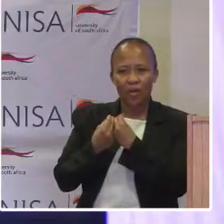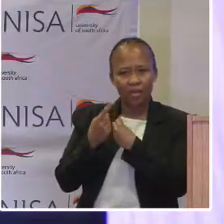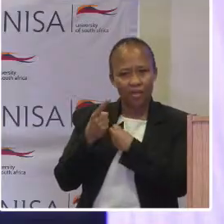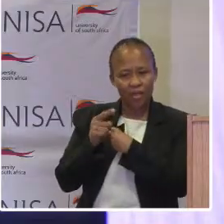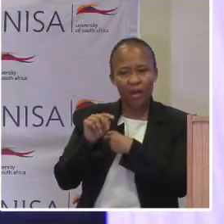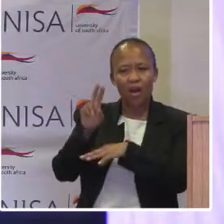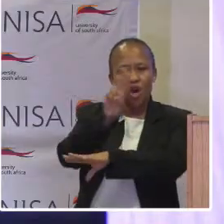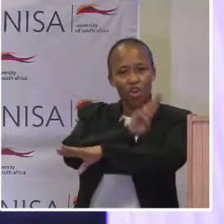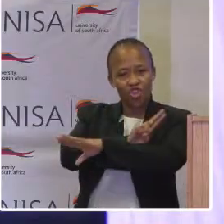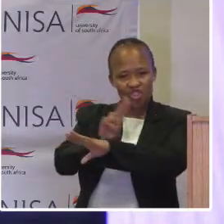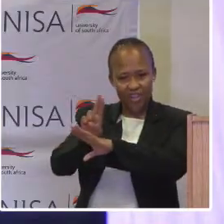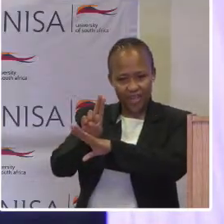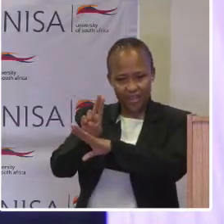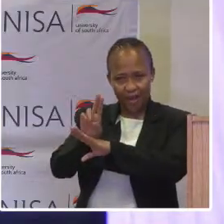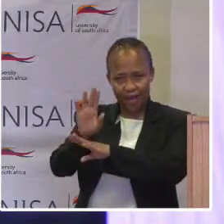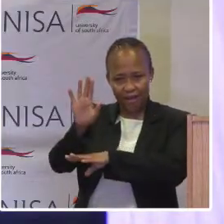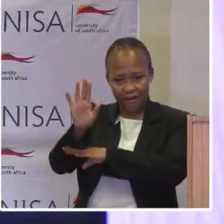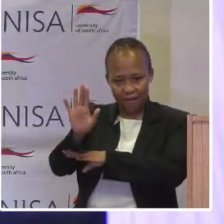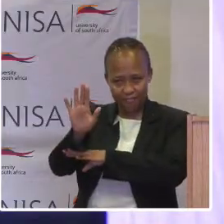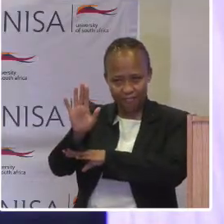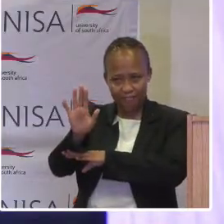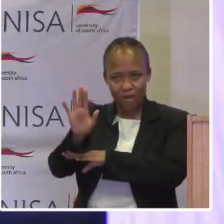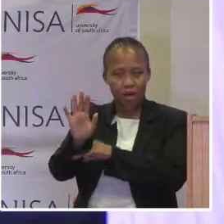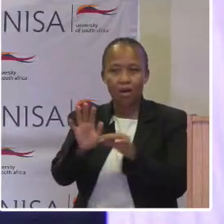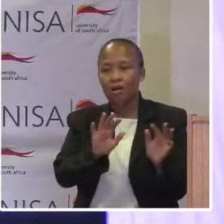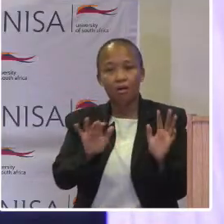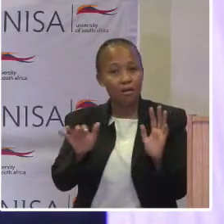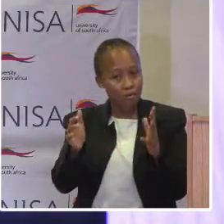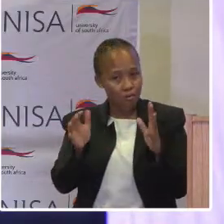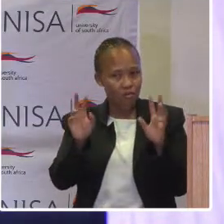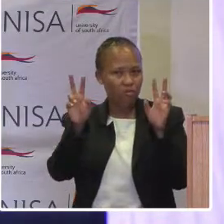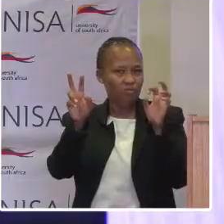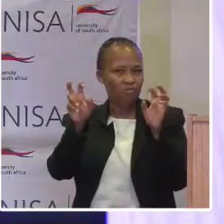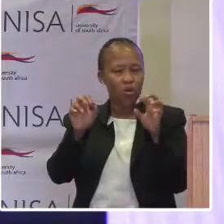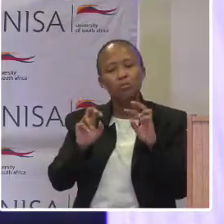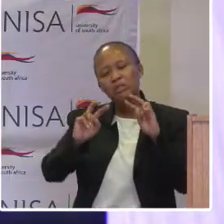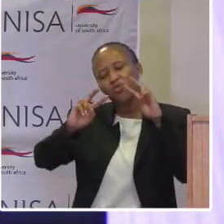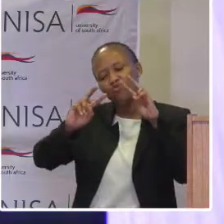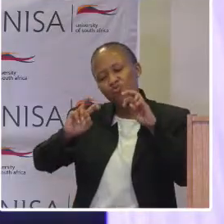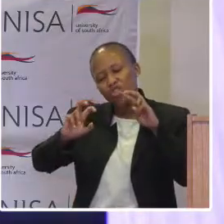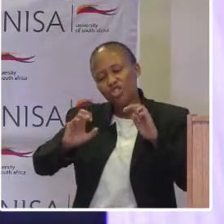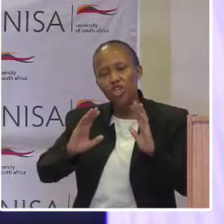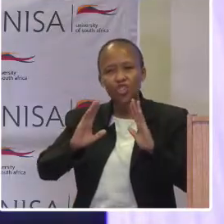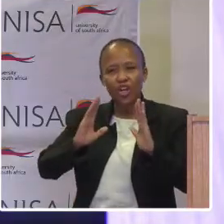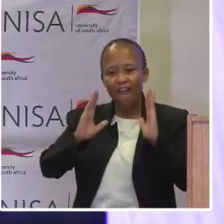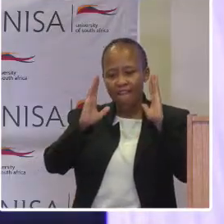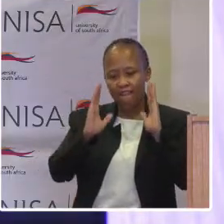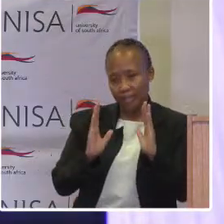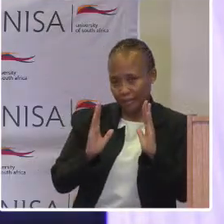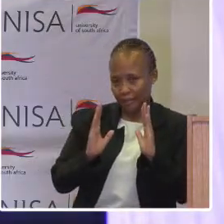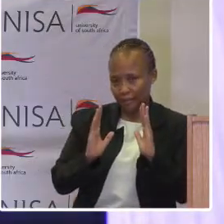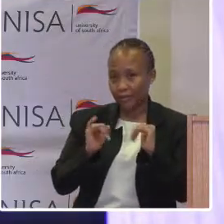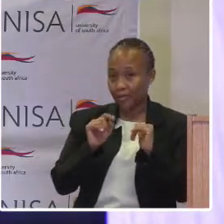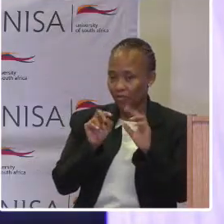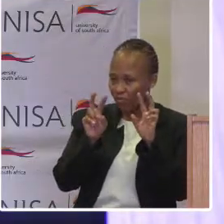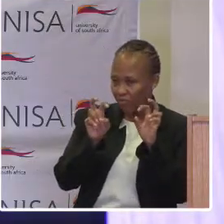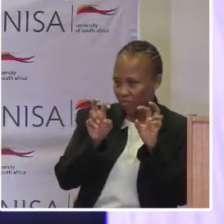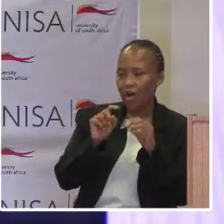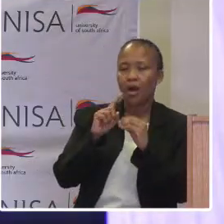UNISA itself, in terms of the research phase regarding this project. We have